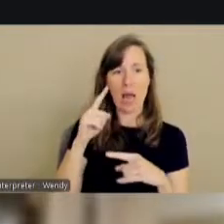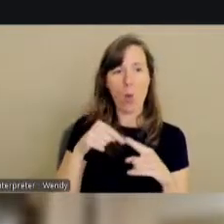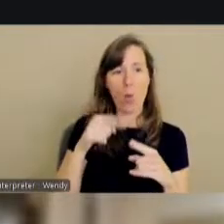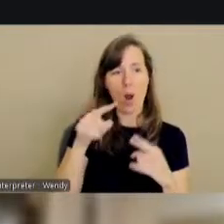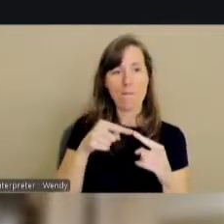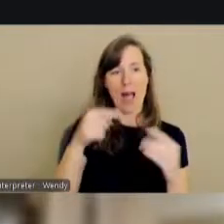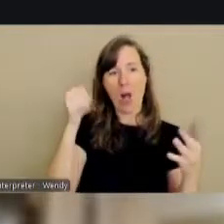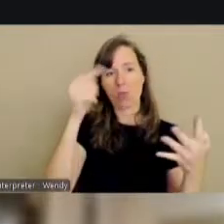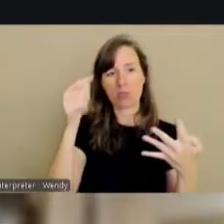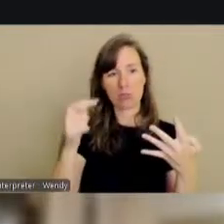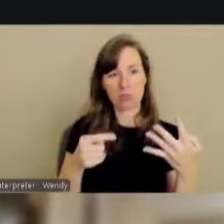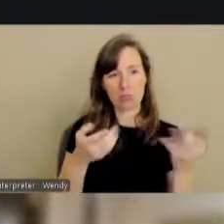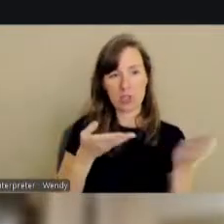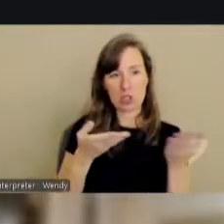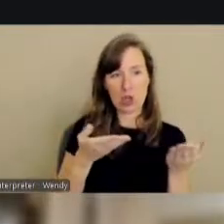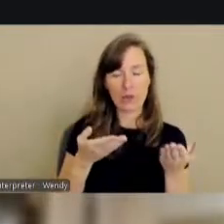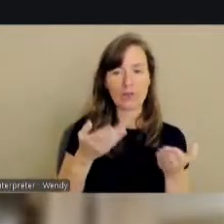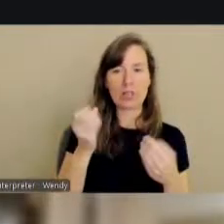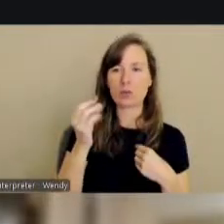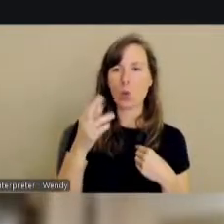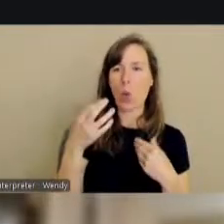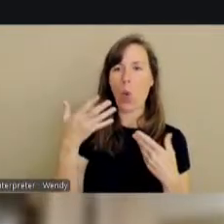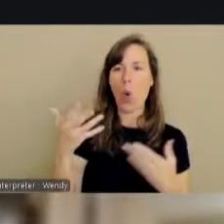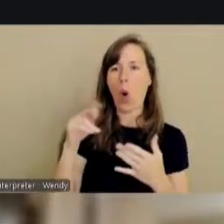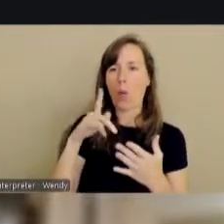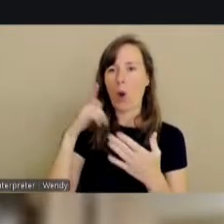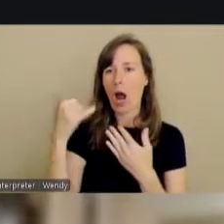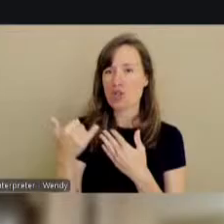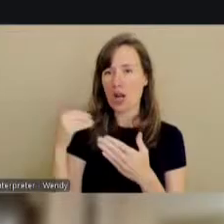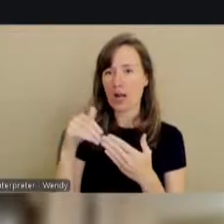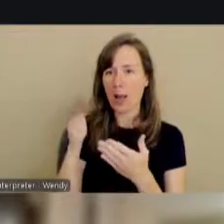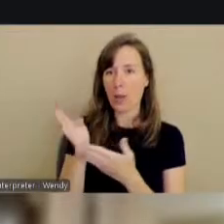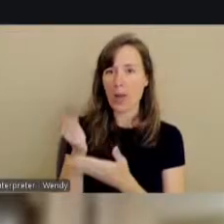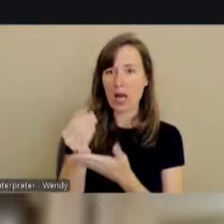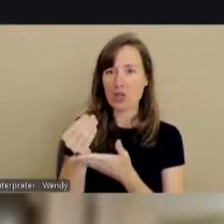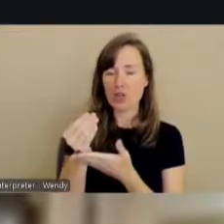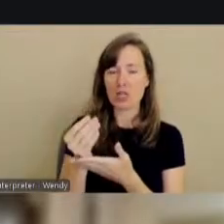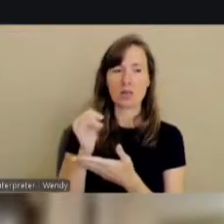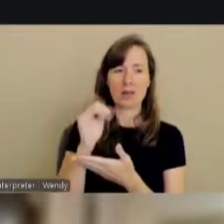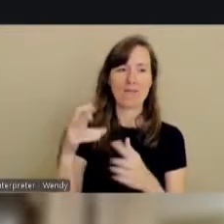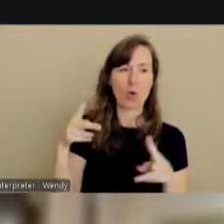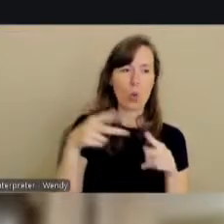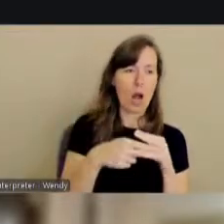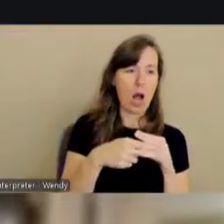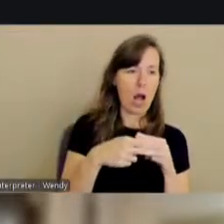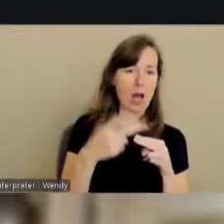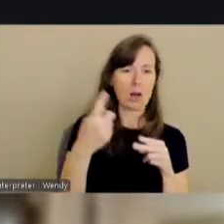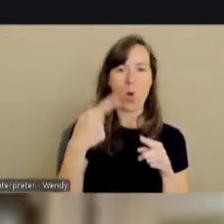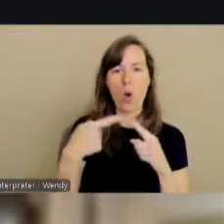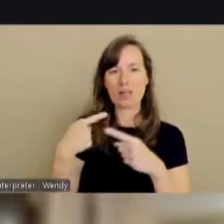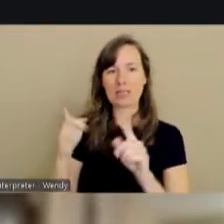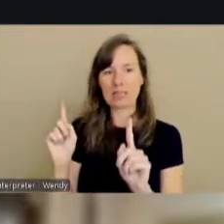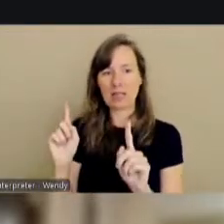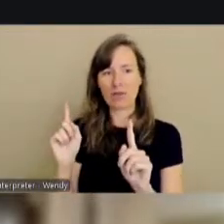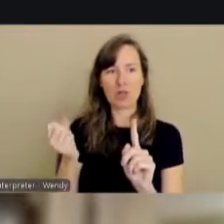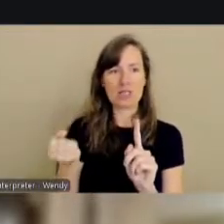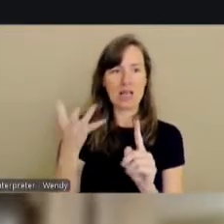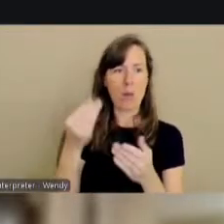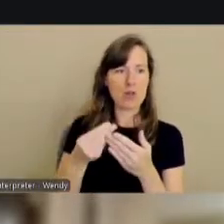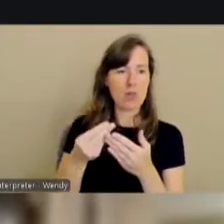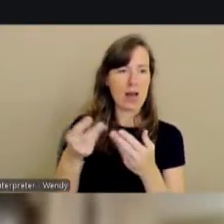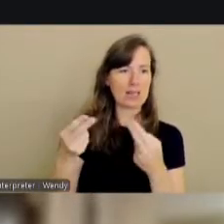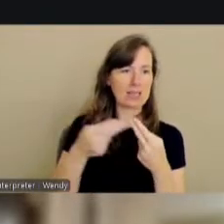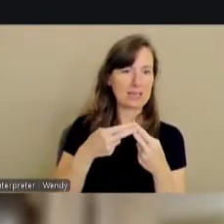particular service or project in the budget? If you cut that, what is the difference and how much money will be